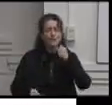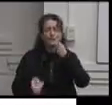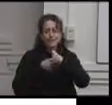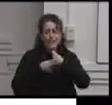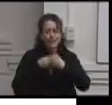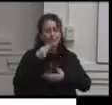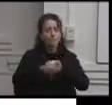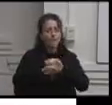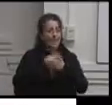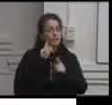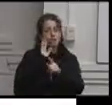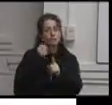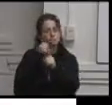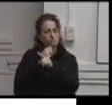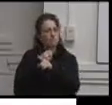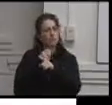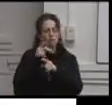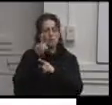Works Garage,